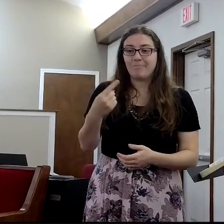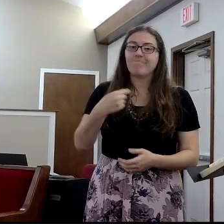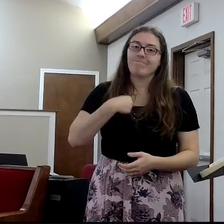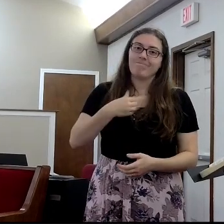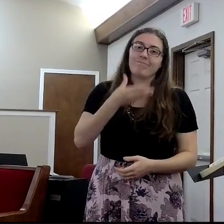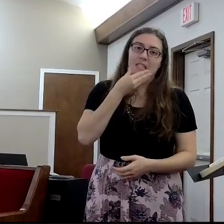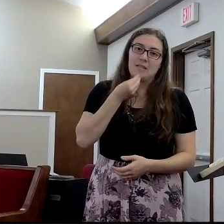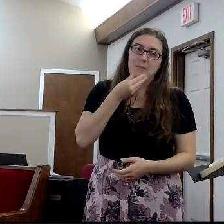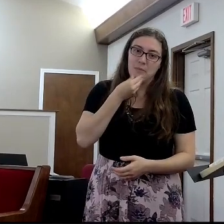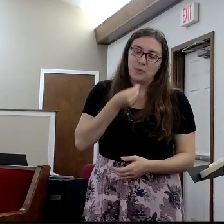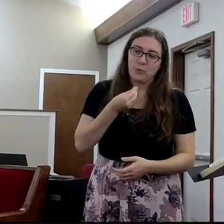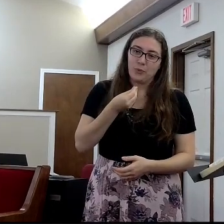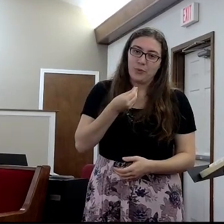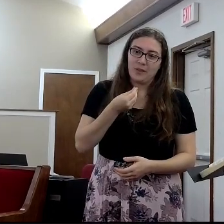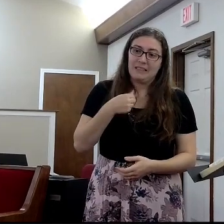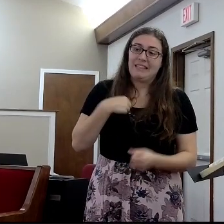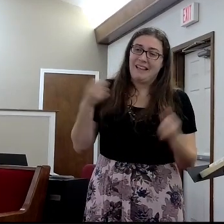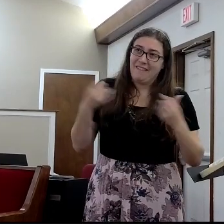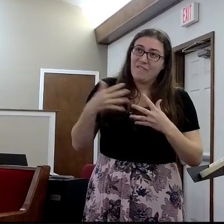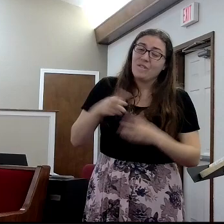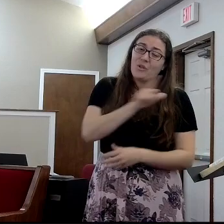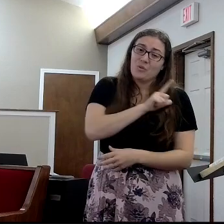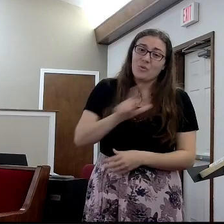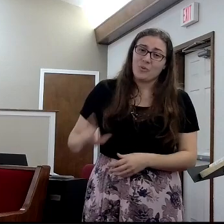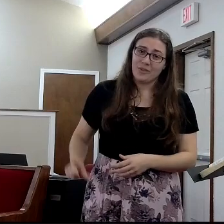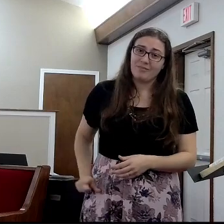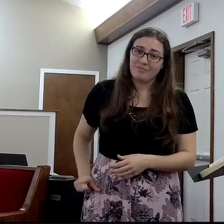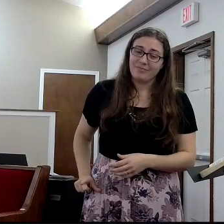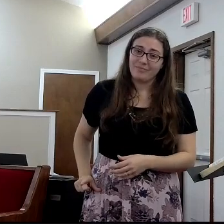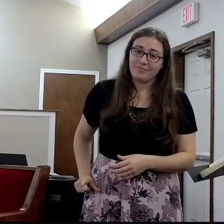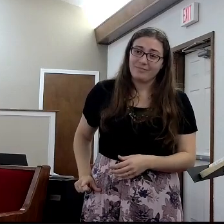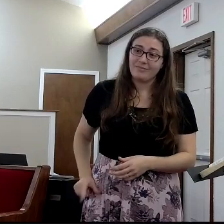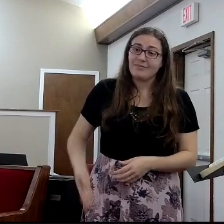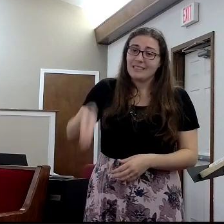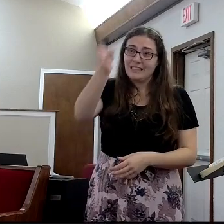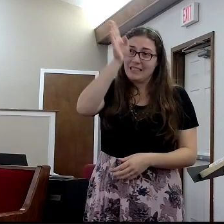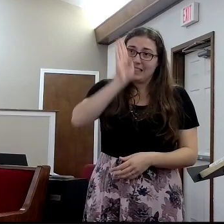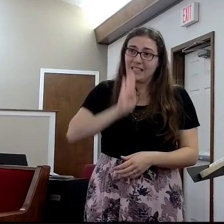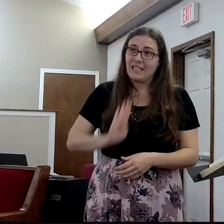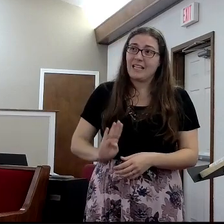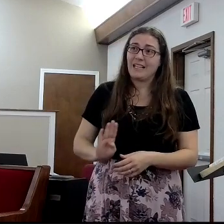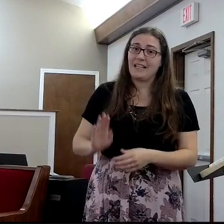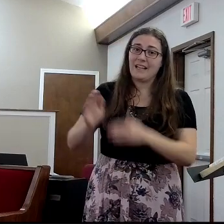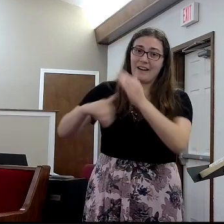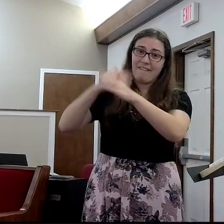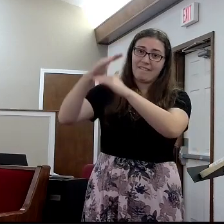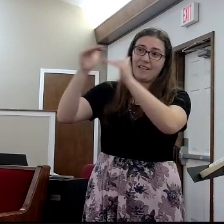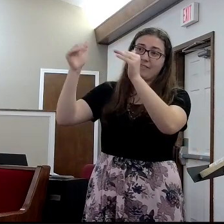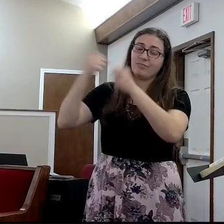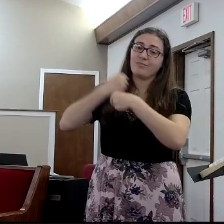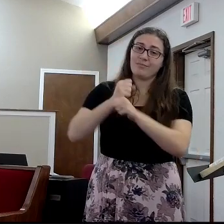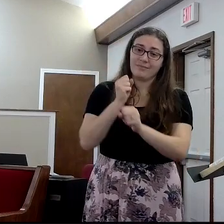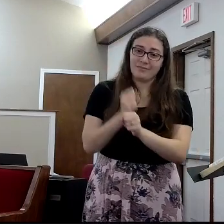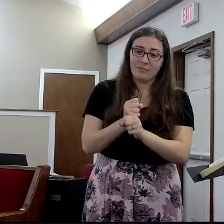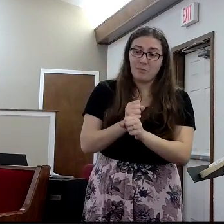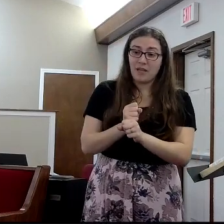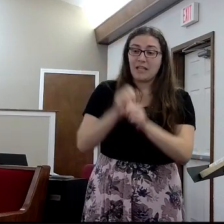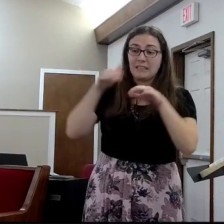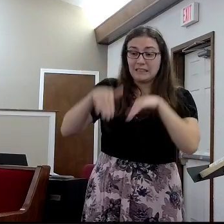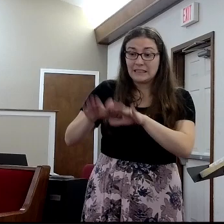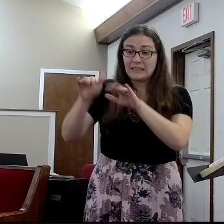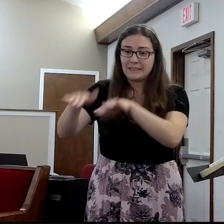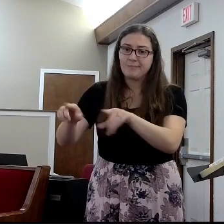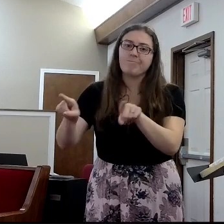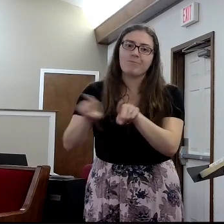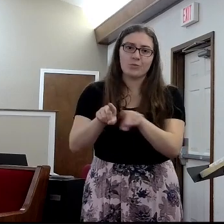So he continues, and it says, "And he said unto them, I am an Hebrew, and I fear the Lord, the God of heaven, which